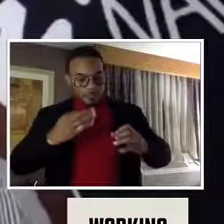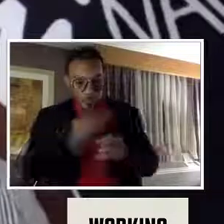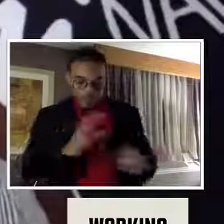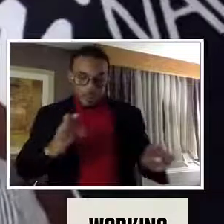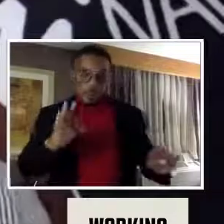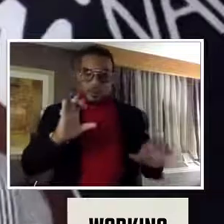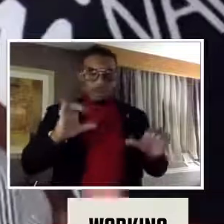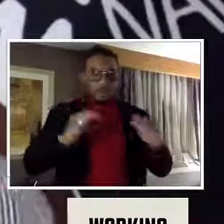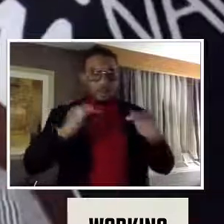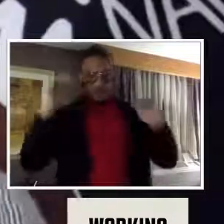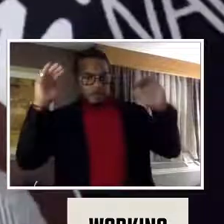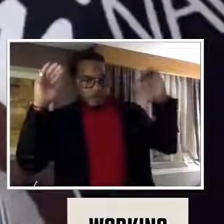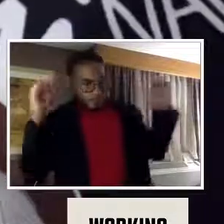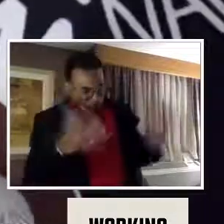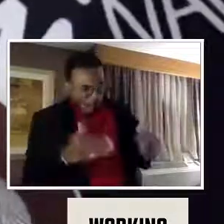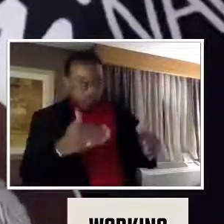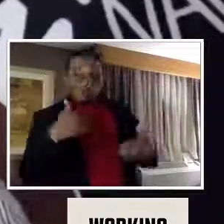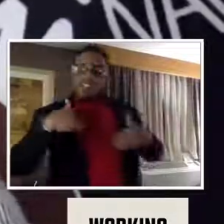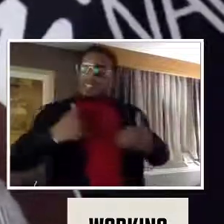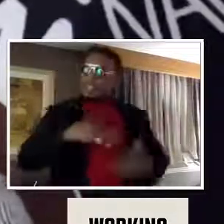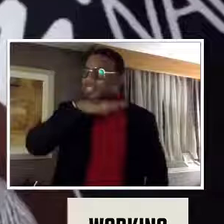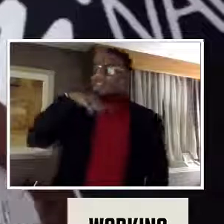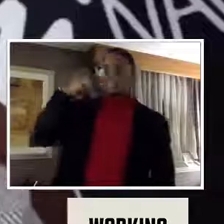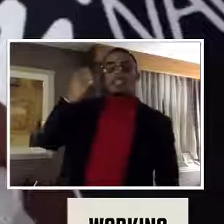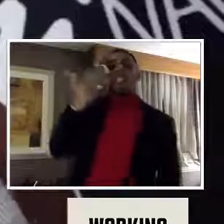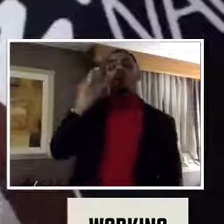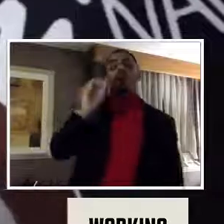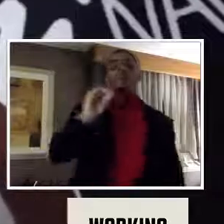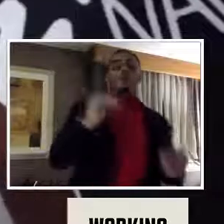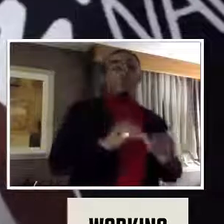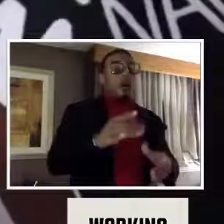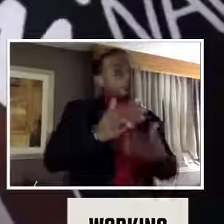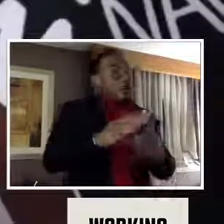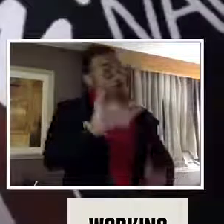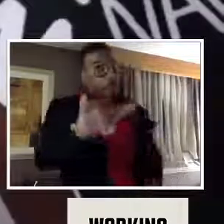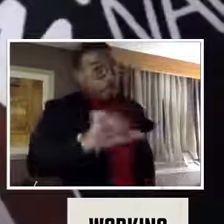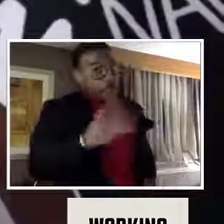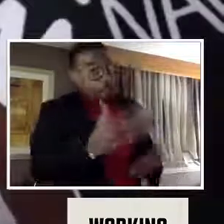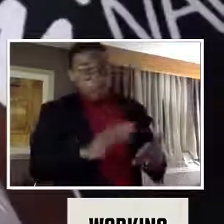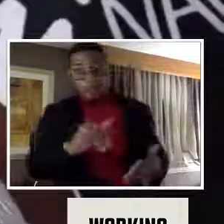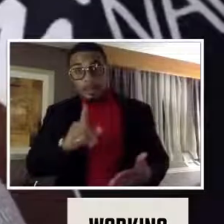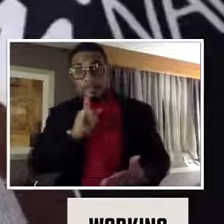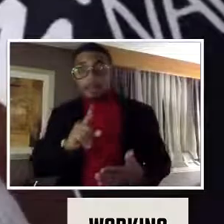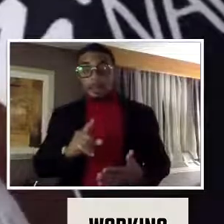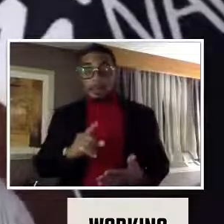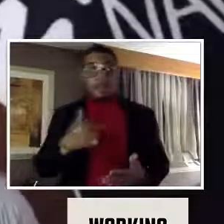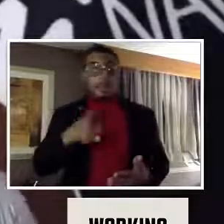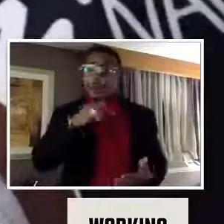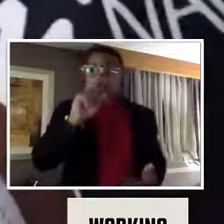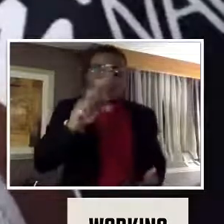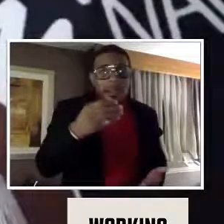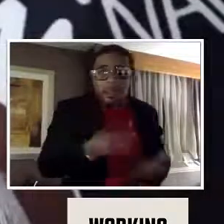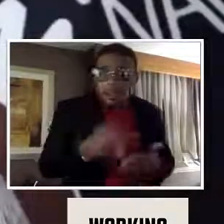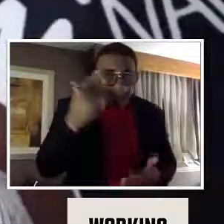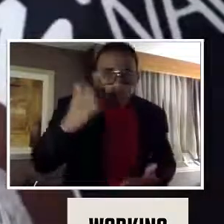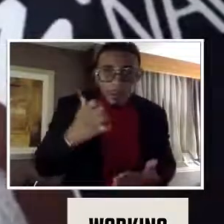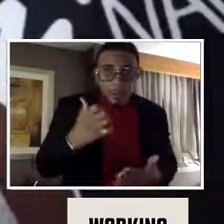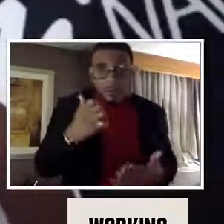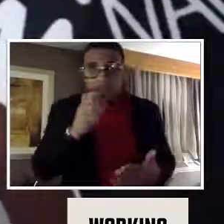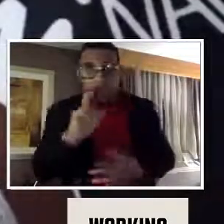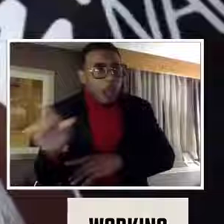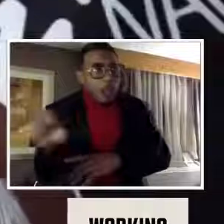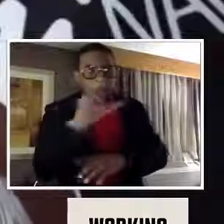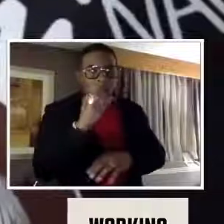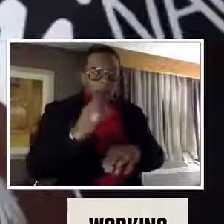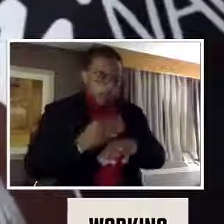it disproportionately. And we're tired of it and we say no more. But part of that, the other part of that is we don't need money for bear spray that's going to